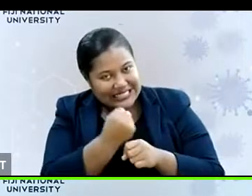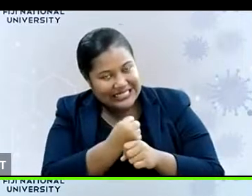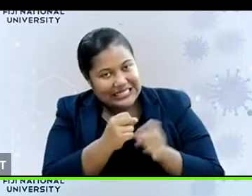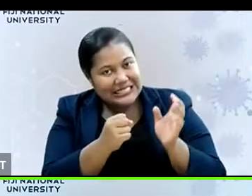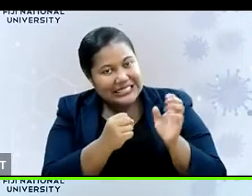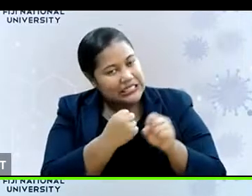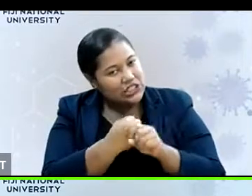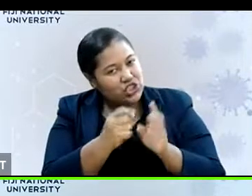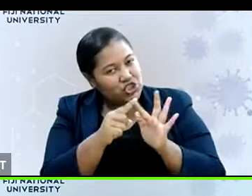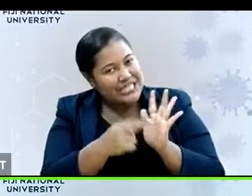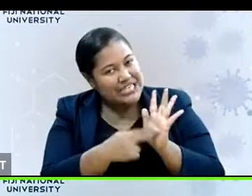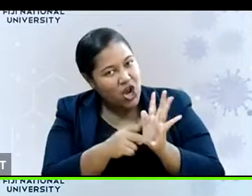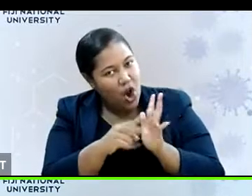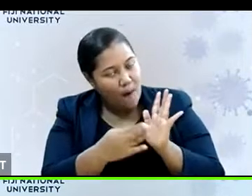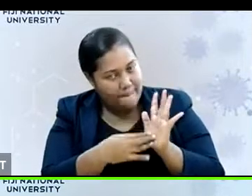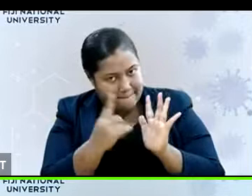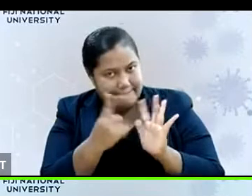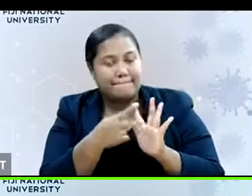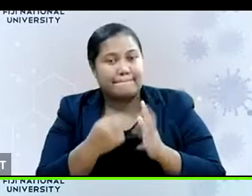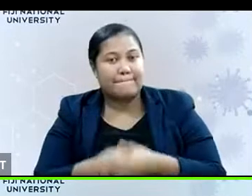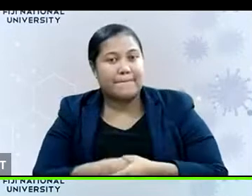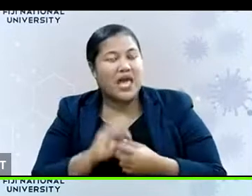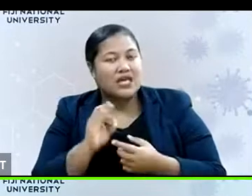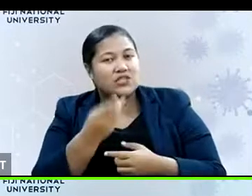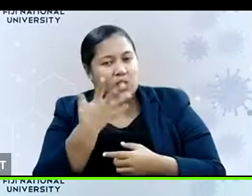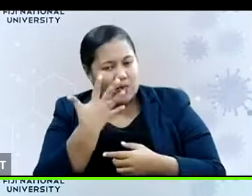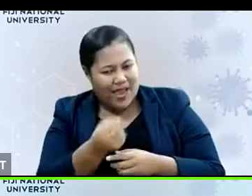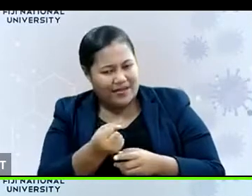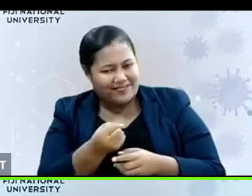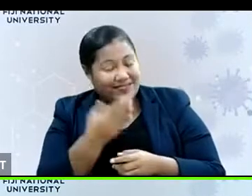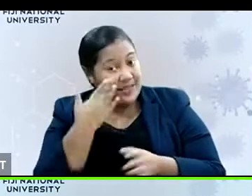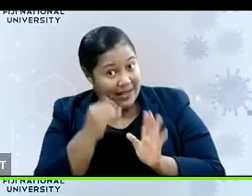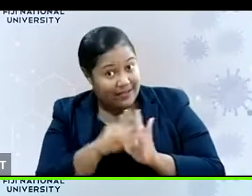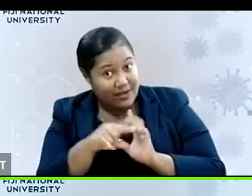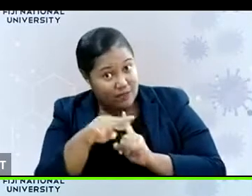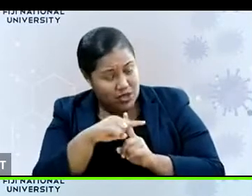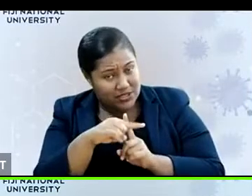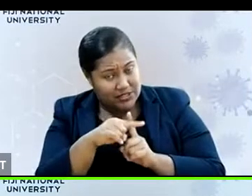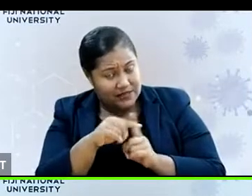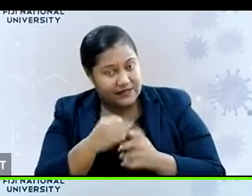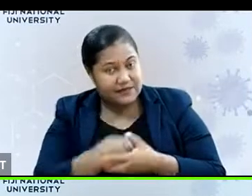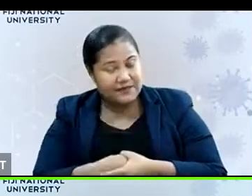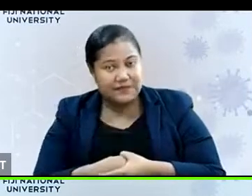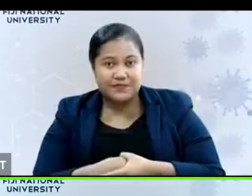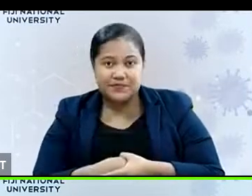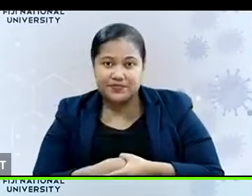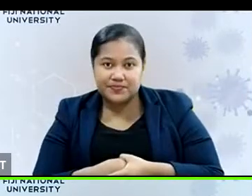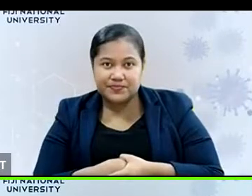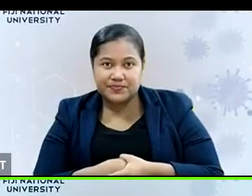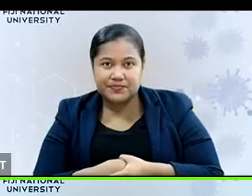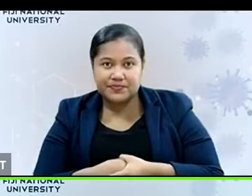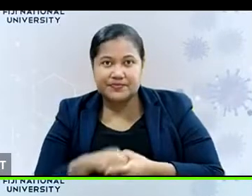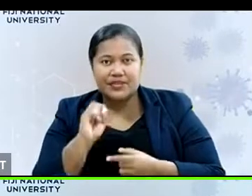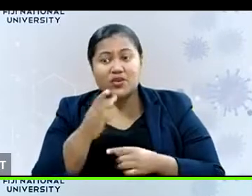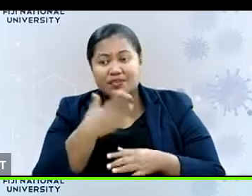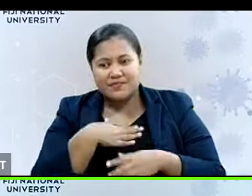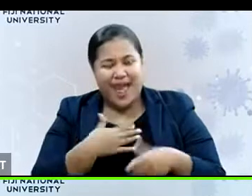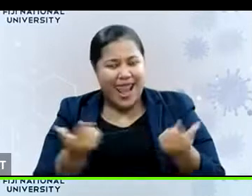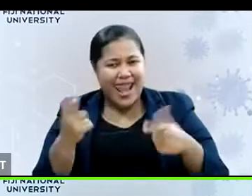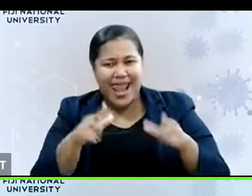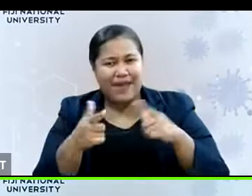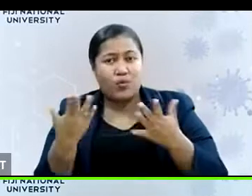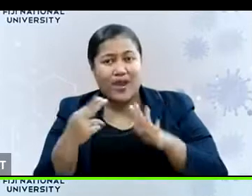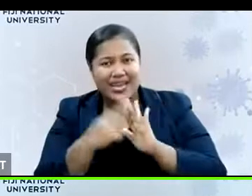the risk of false positives go, we have in my laboratory in New Zealand, we